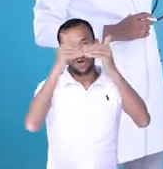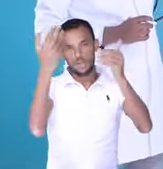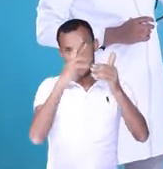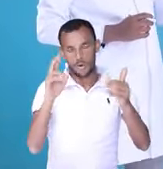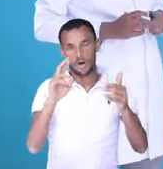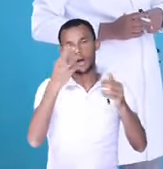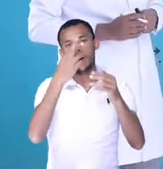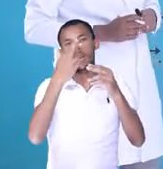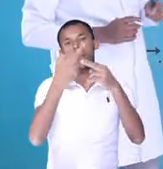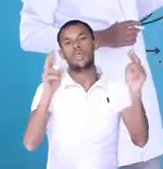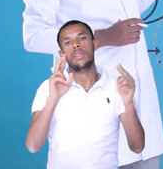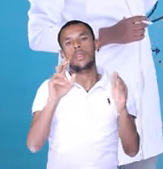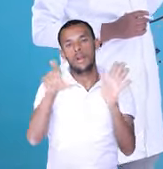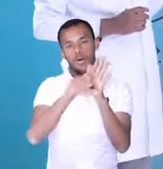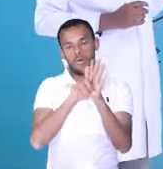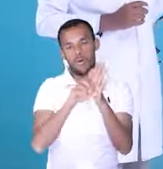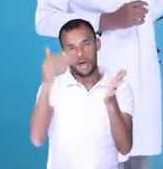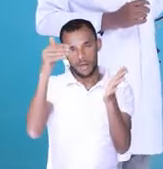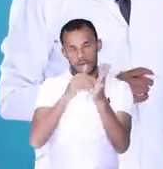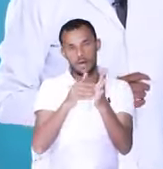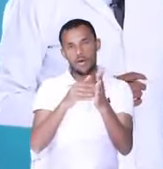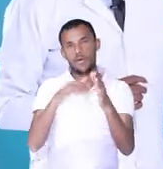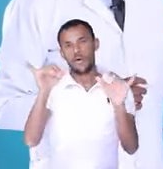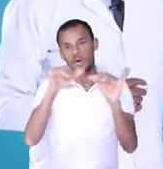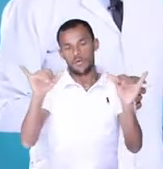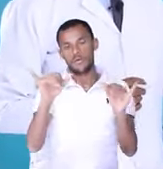Again, order of reaction and rate constant.